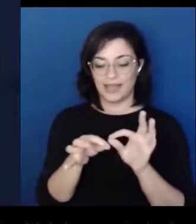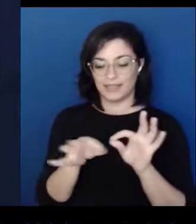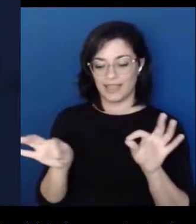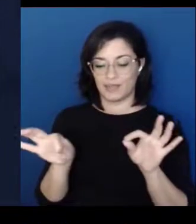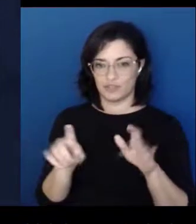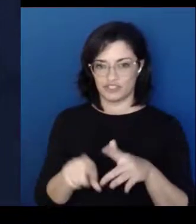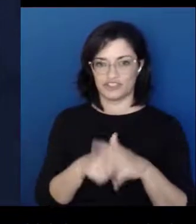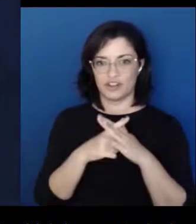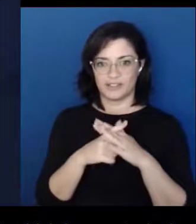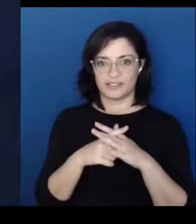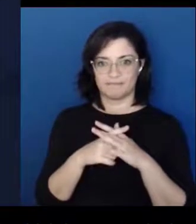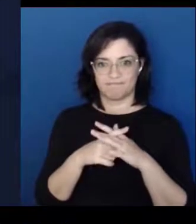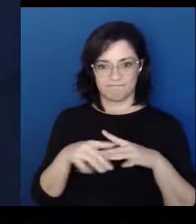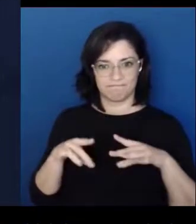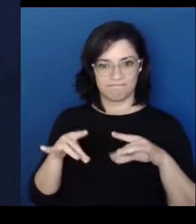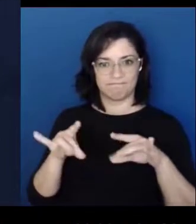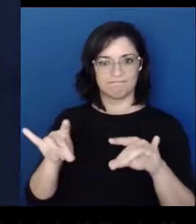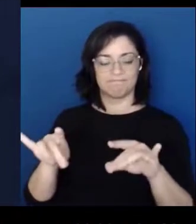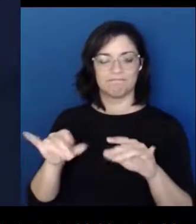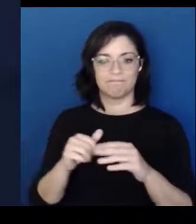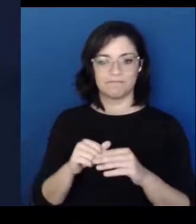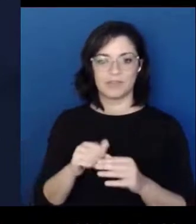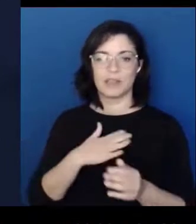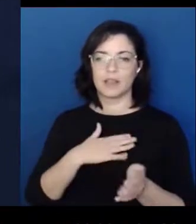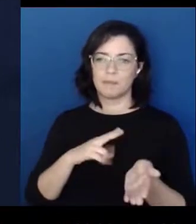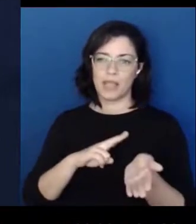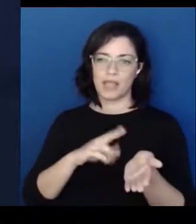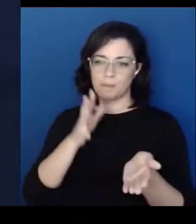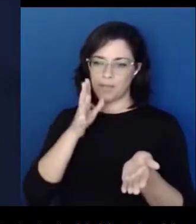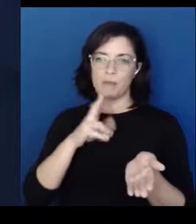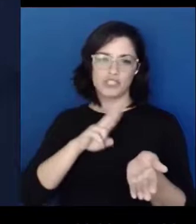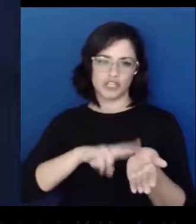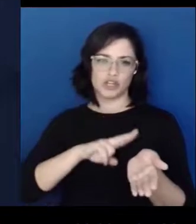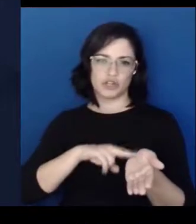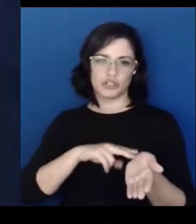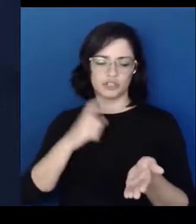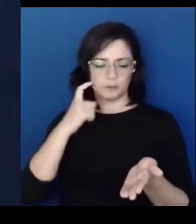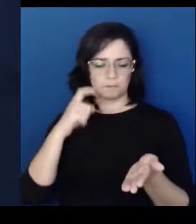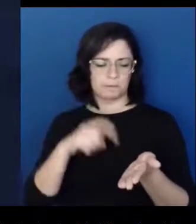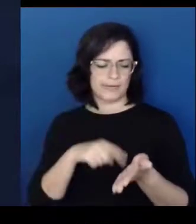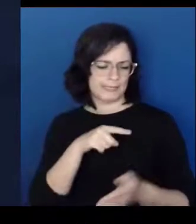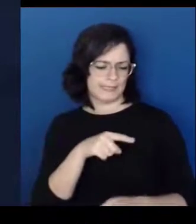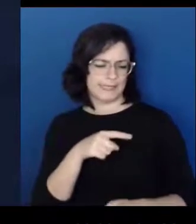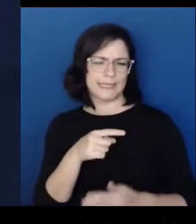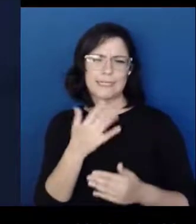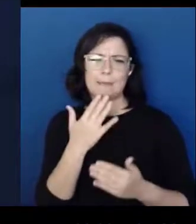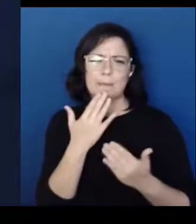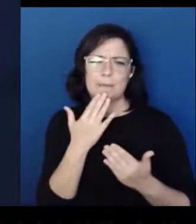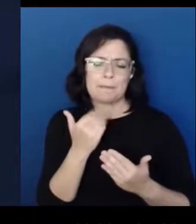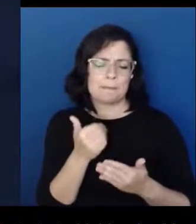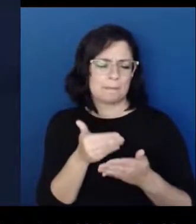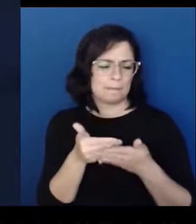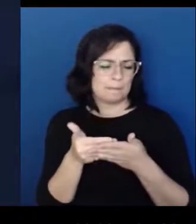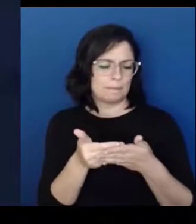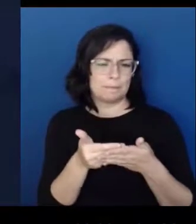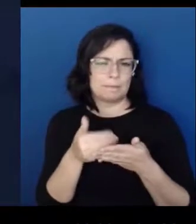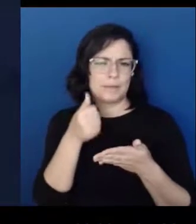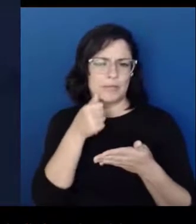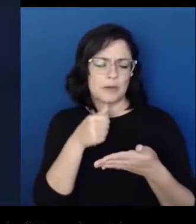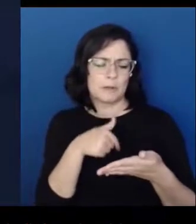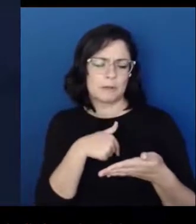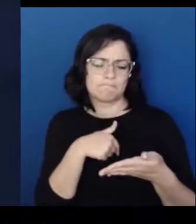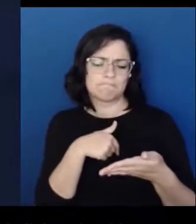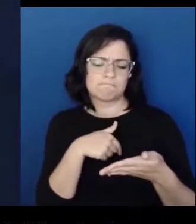she recognized that something going on with this little adorable daughter of mine. She's either very stubborn,